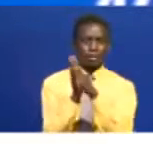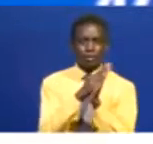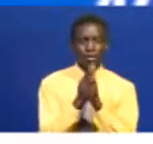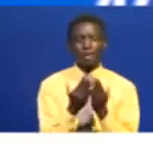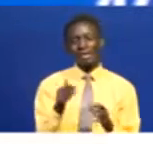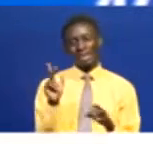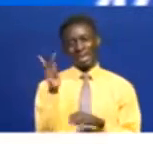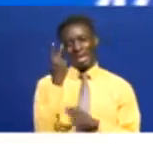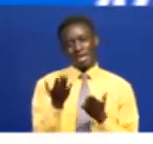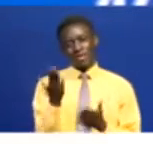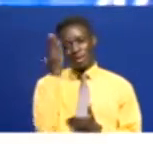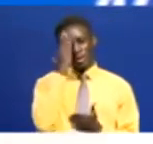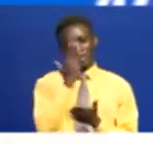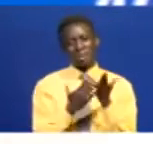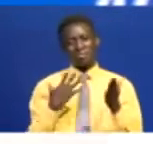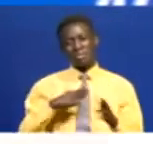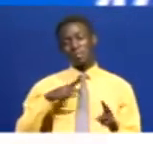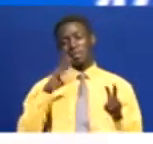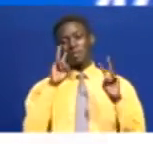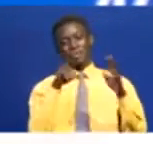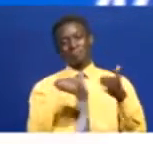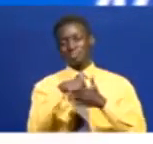Kenya kuna watu hata waoni mpira.